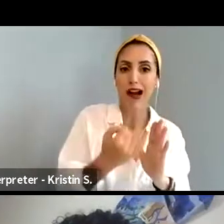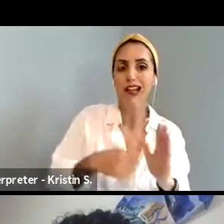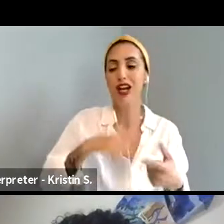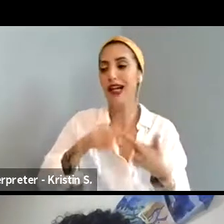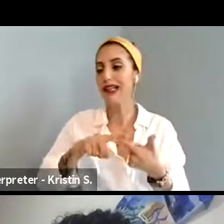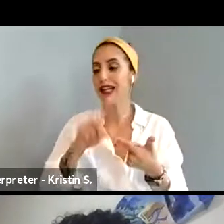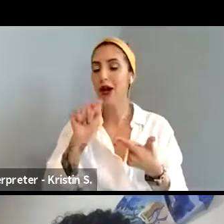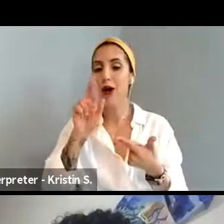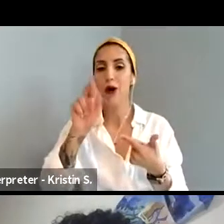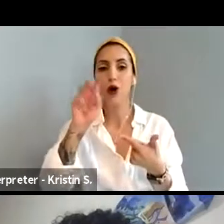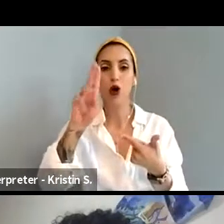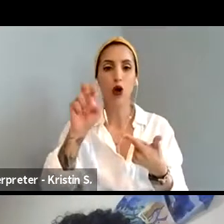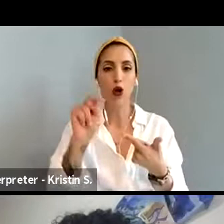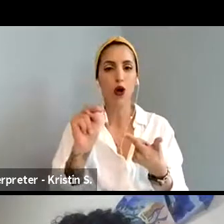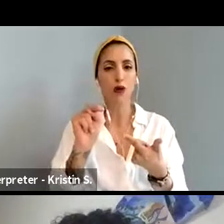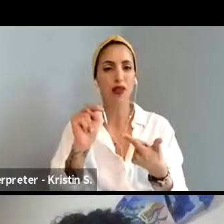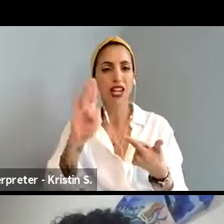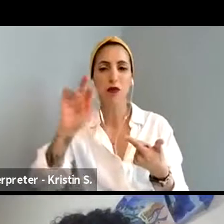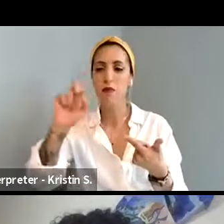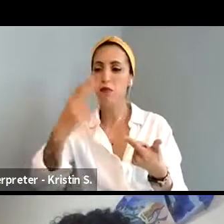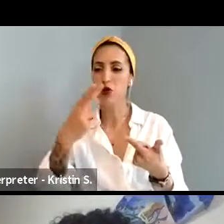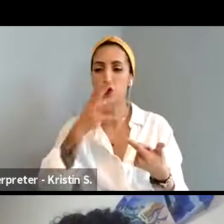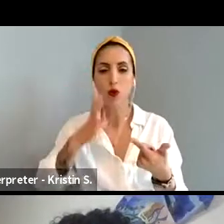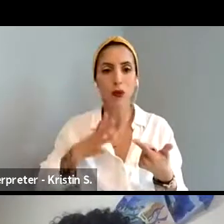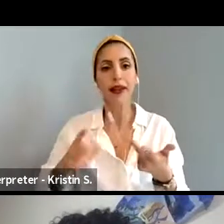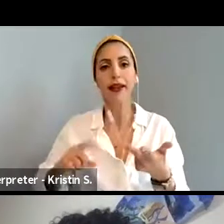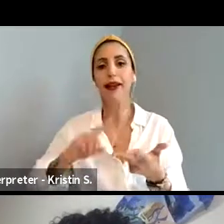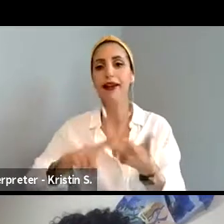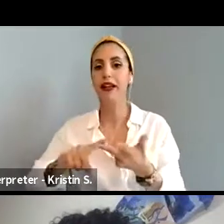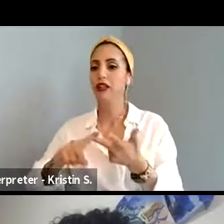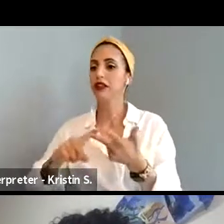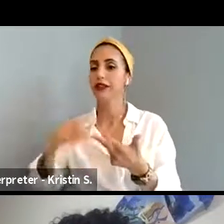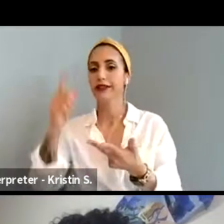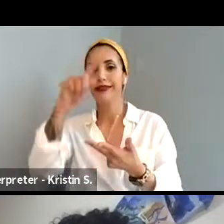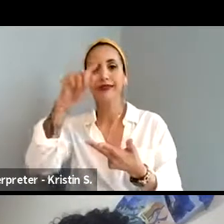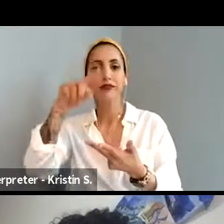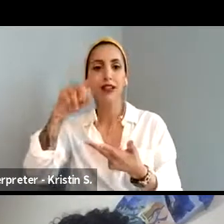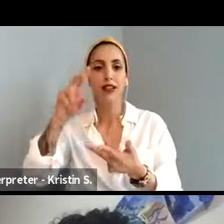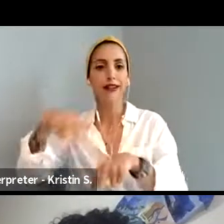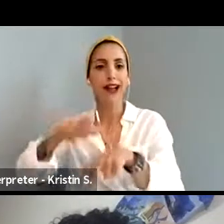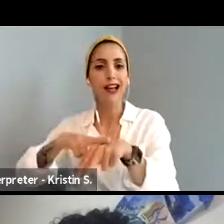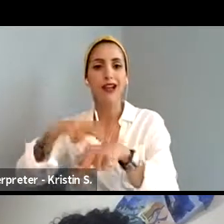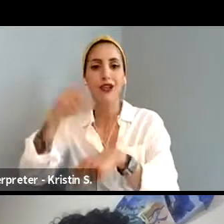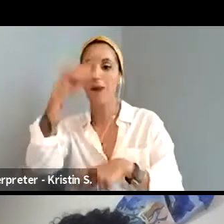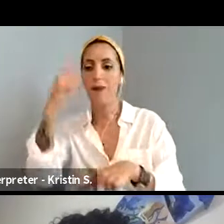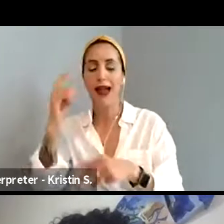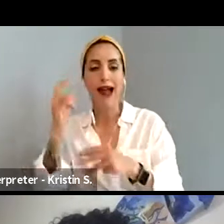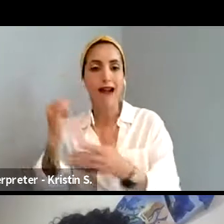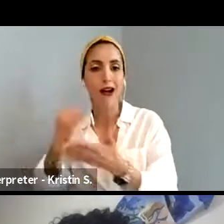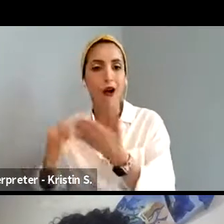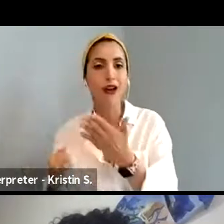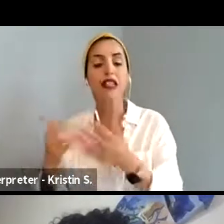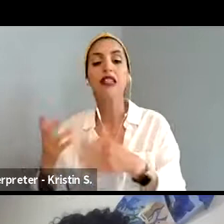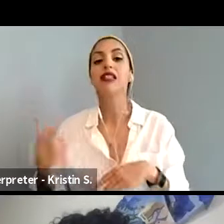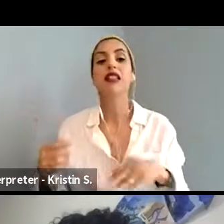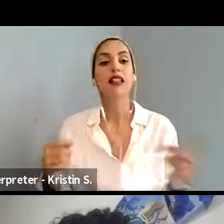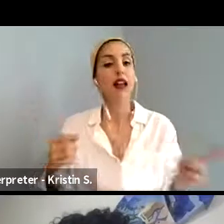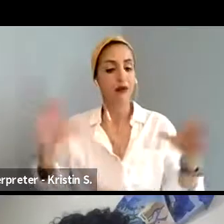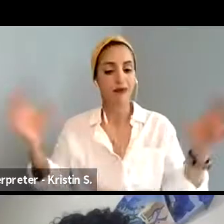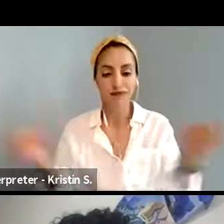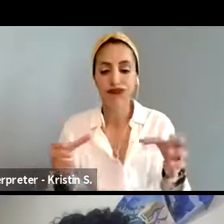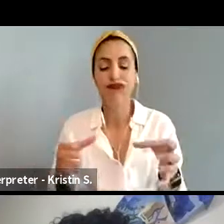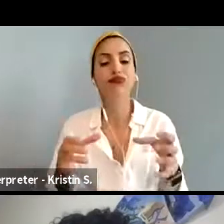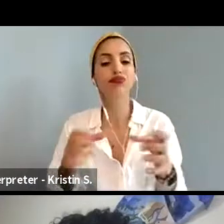think I've caught all of the commissioning partners. We are 4 of 11 total. And came together and created